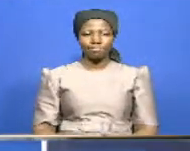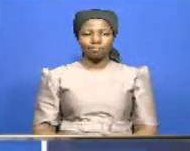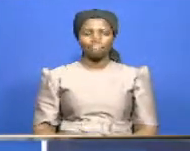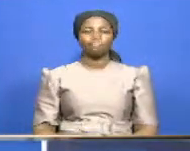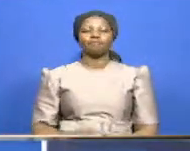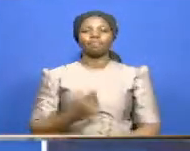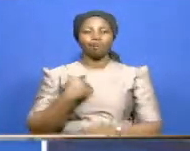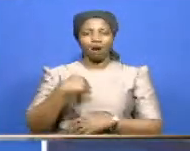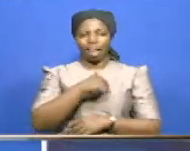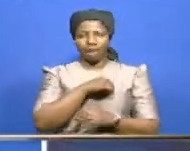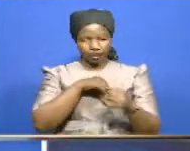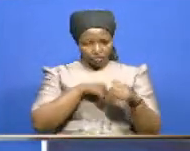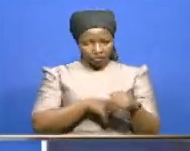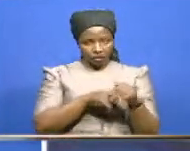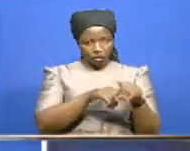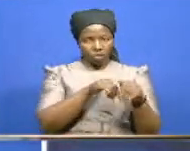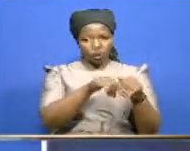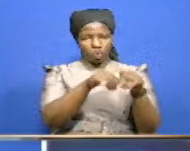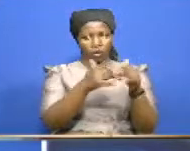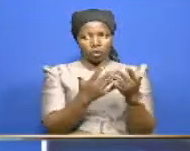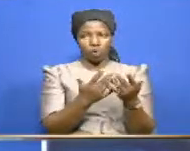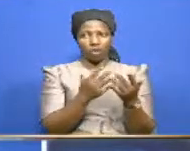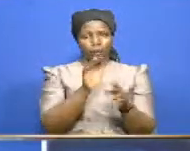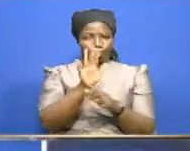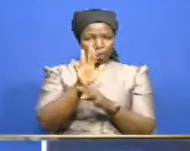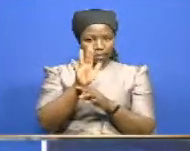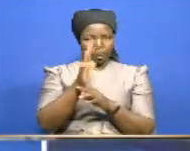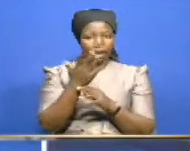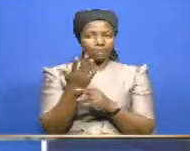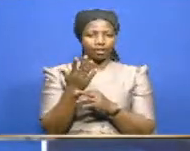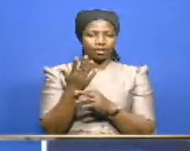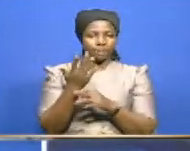Tutafuata mwelekeo alioishi nao